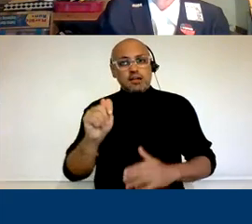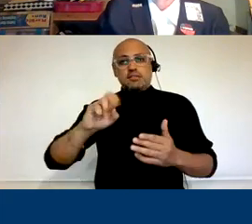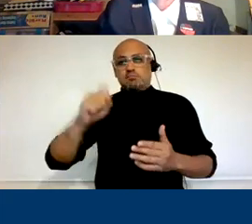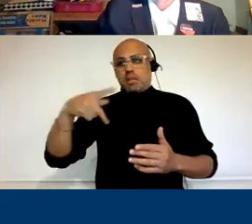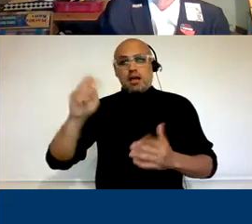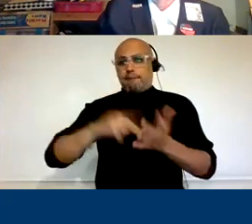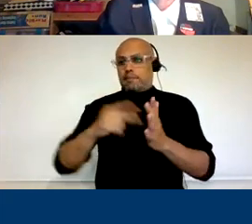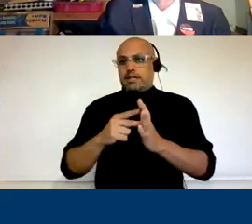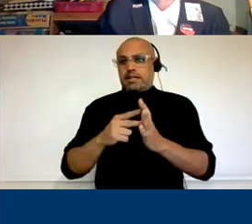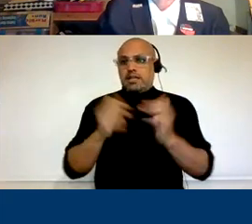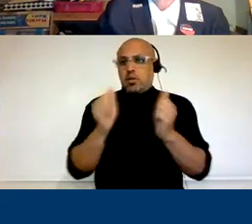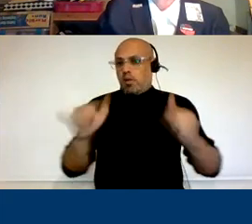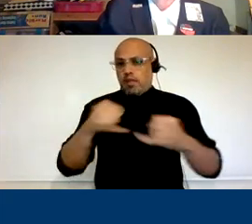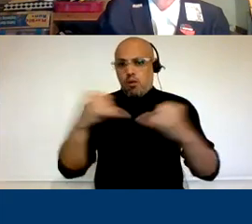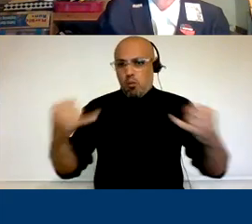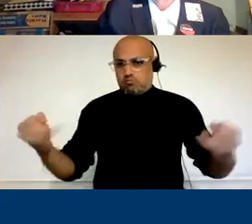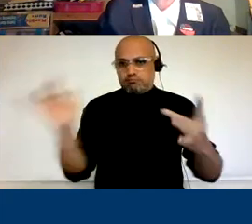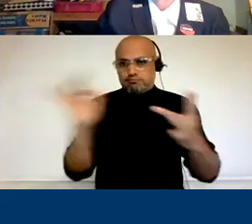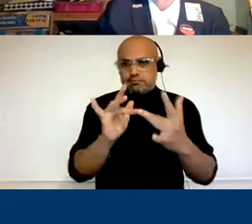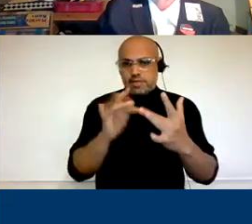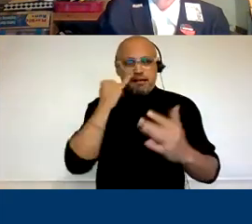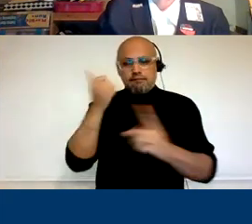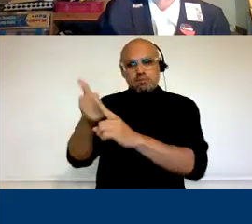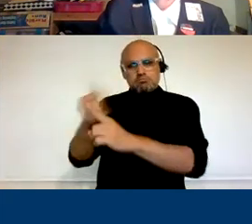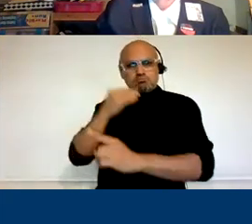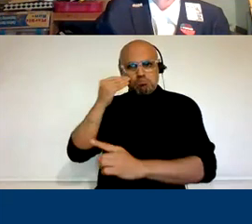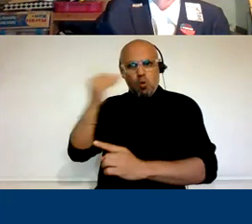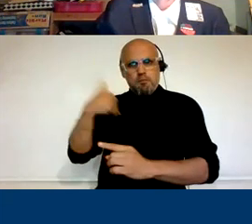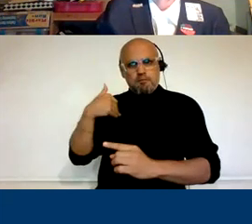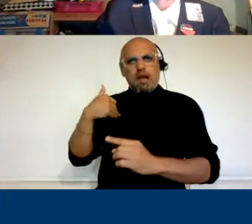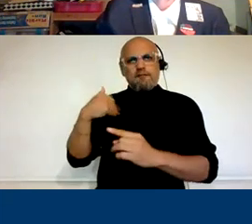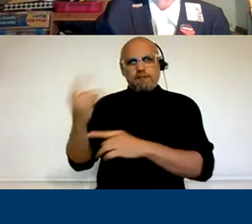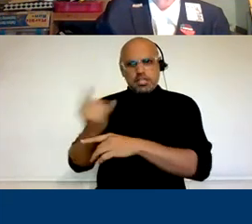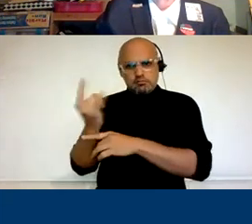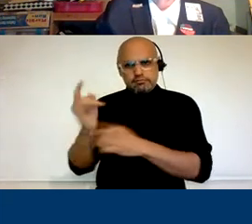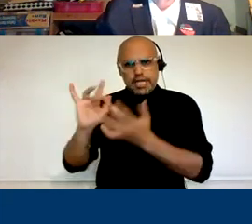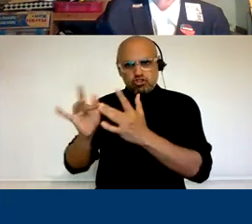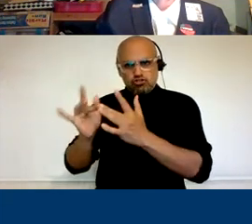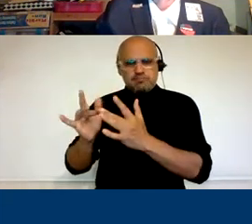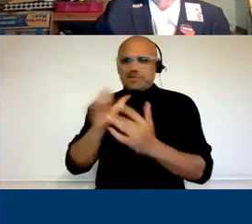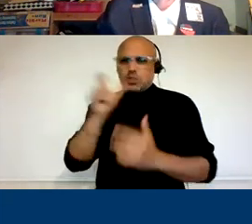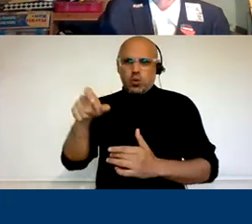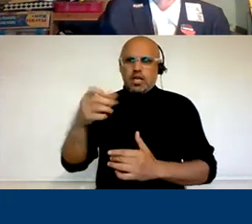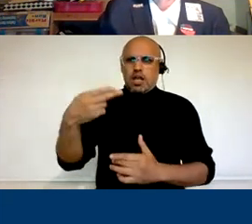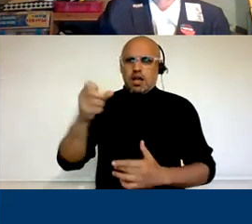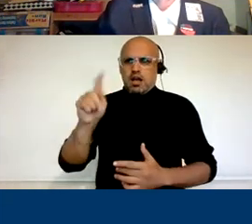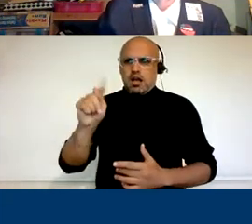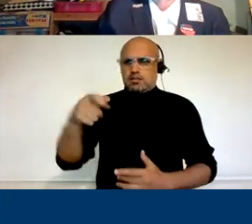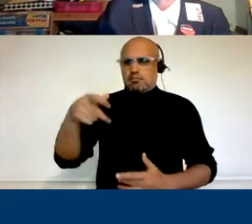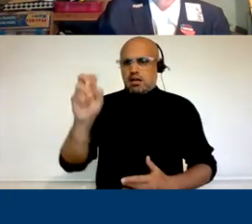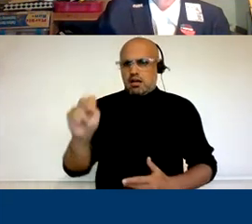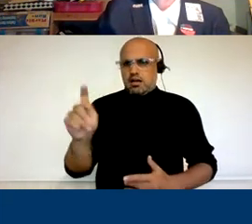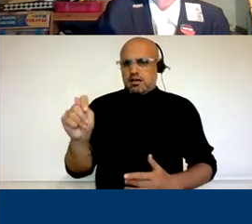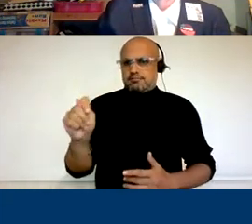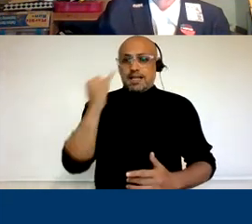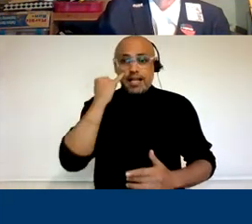If the parents already have an internet connection at their home, probably they don't need a hotspot. But if they do, they just need to